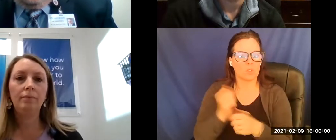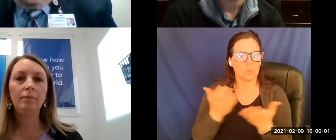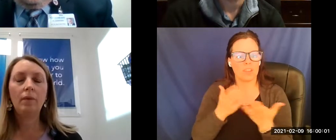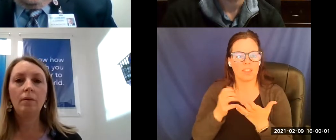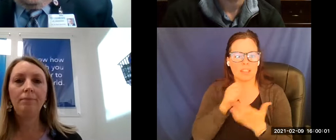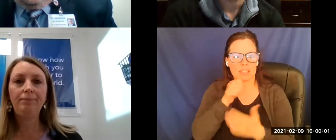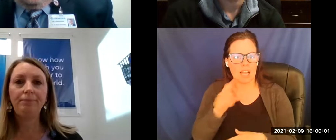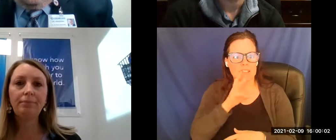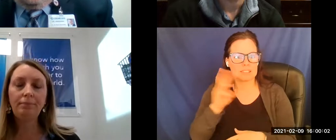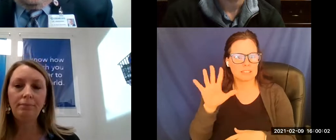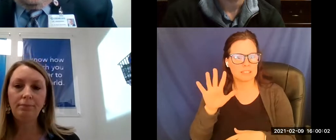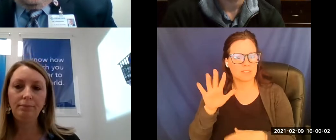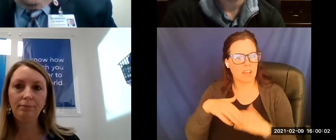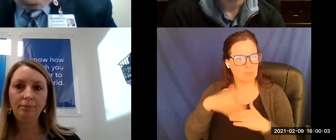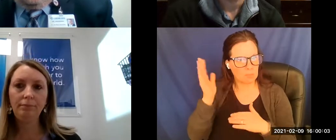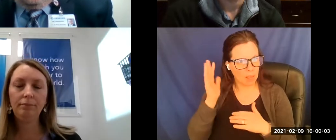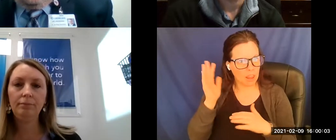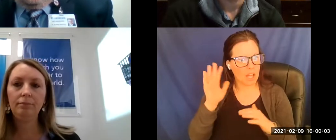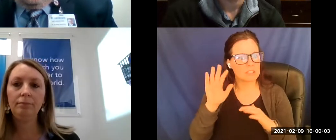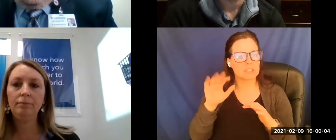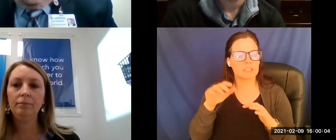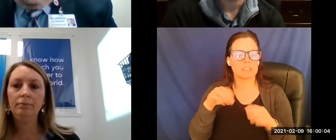non-65+ priority groups in phase 1B.